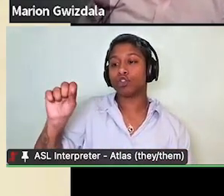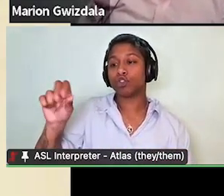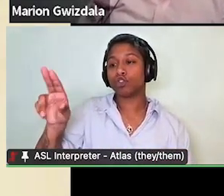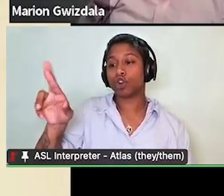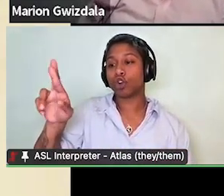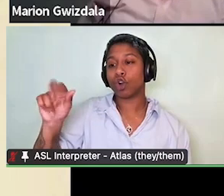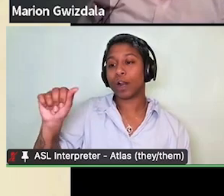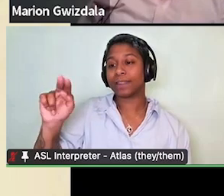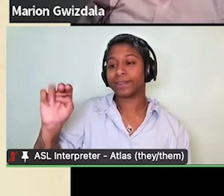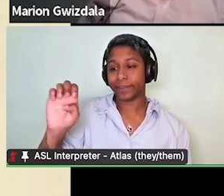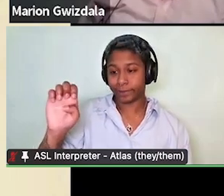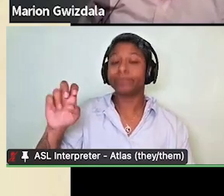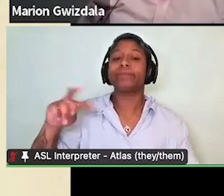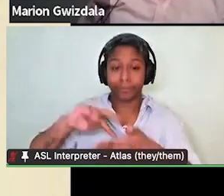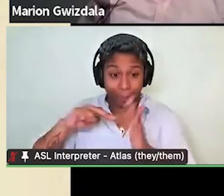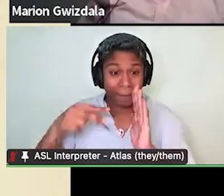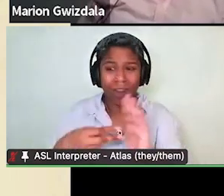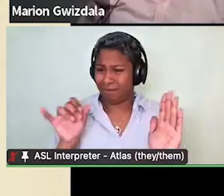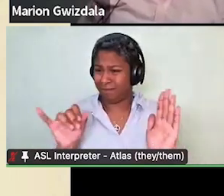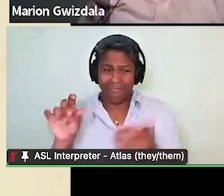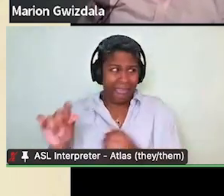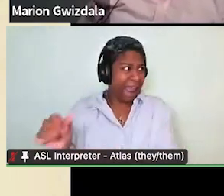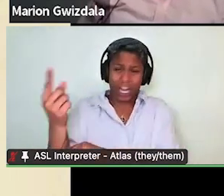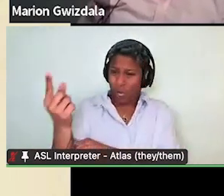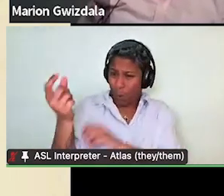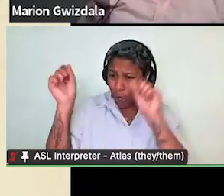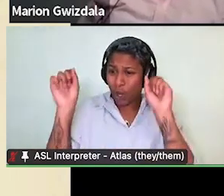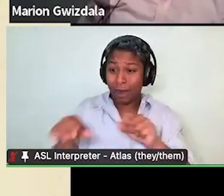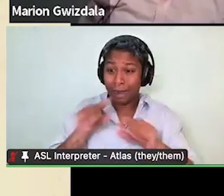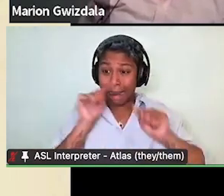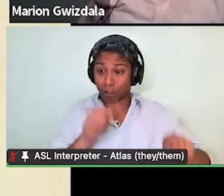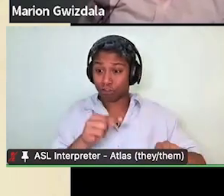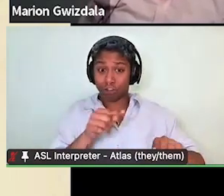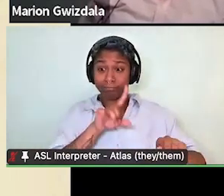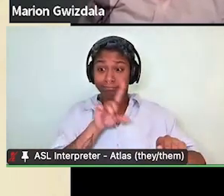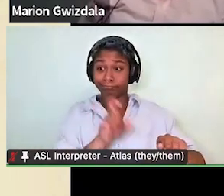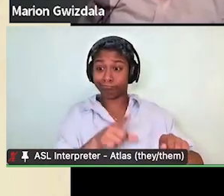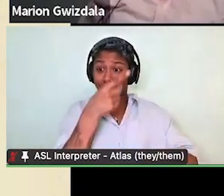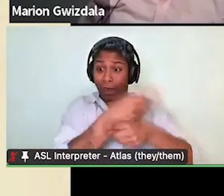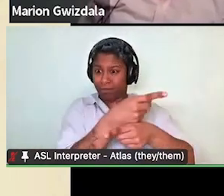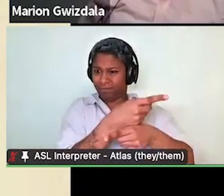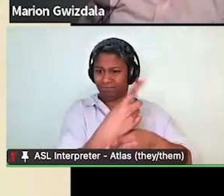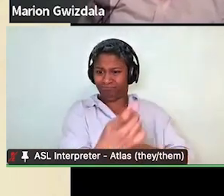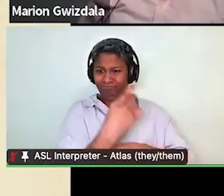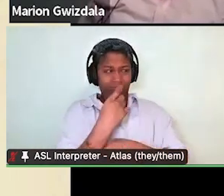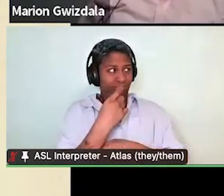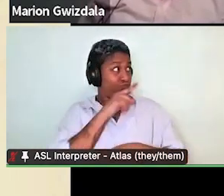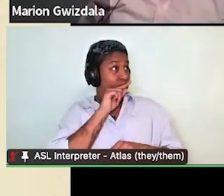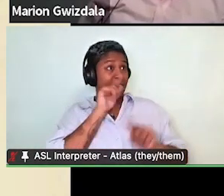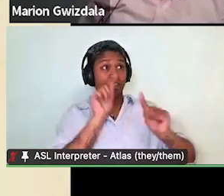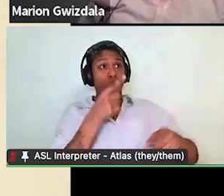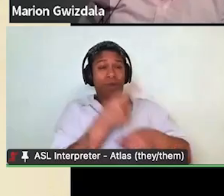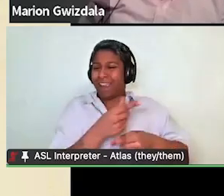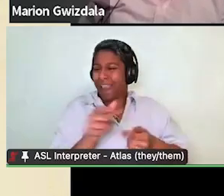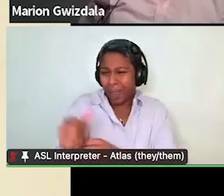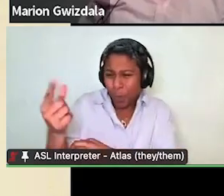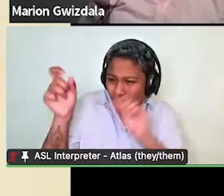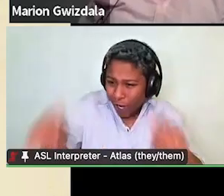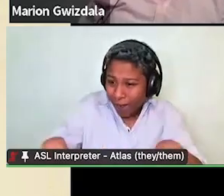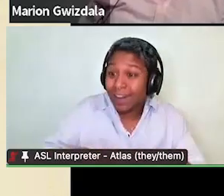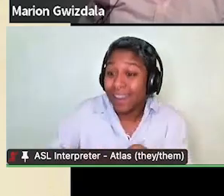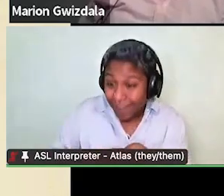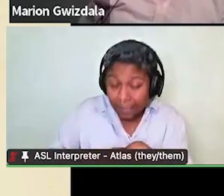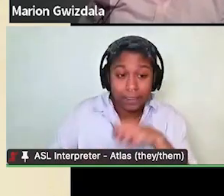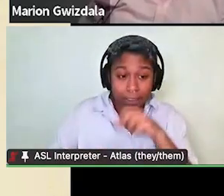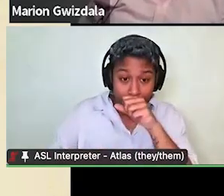questions correctly, and that's true. If someone's going to bring a dog that's not trained into a public place